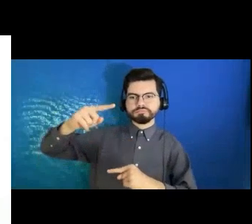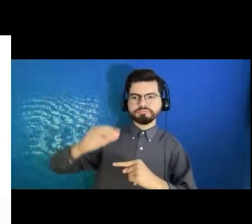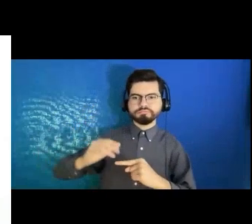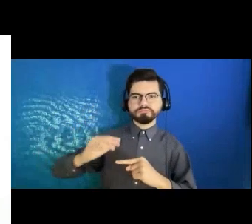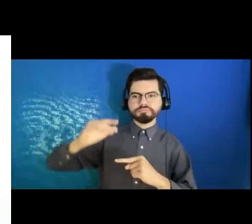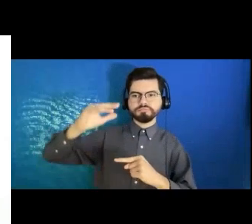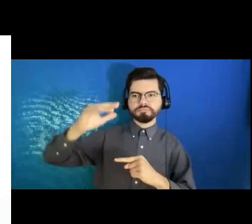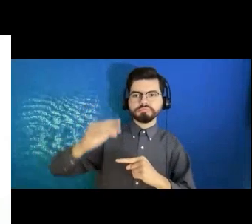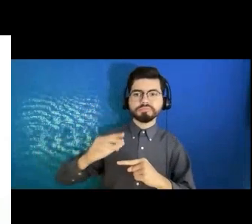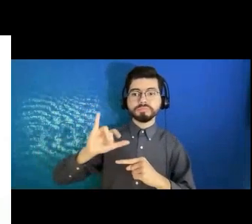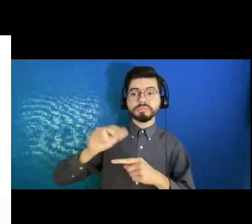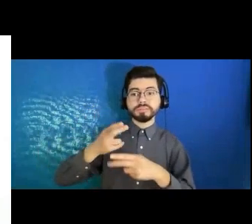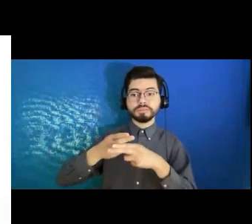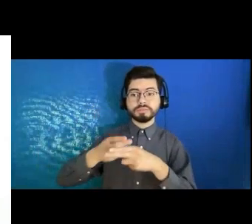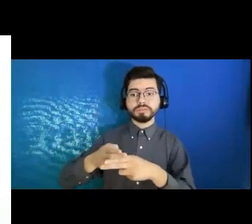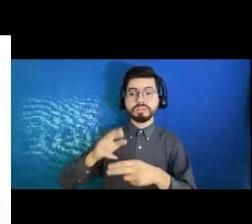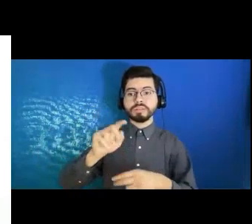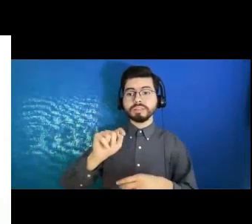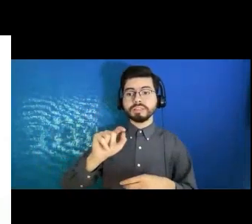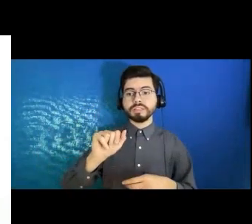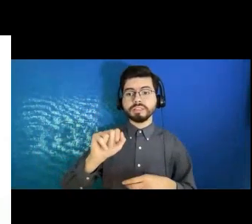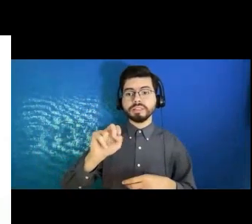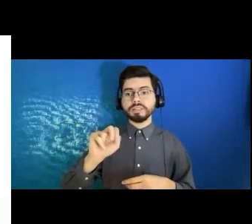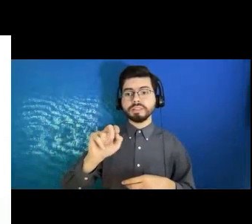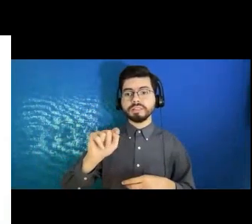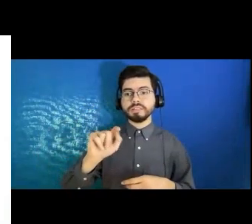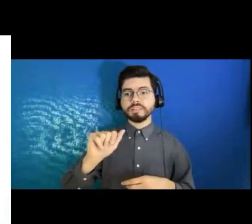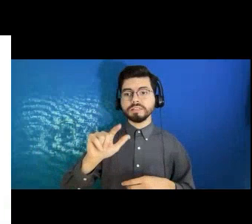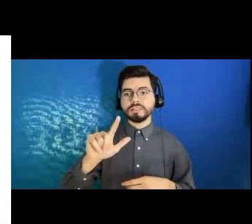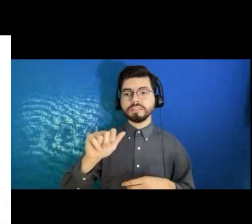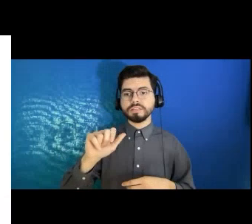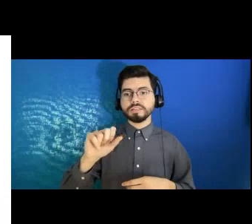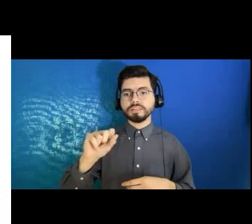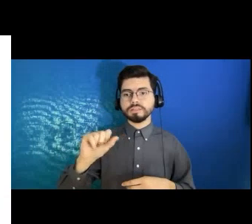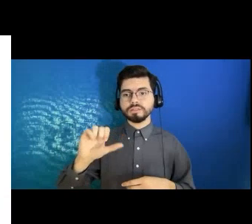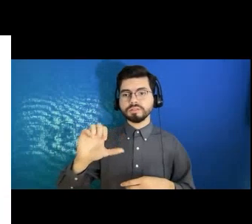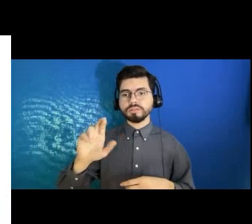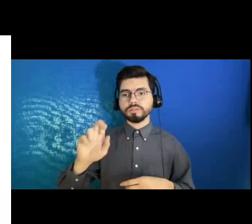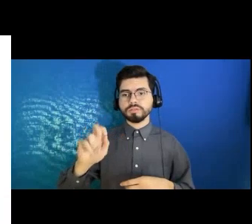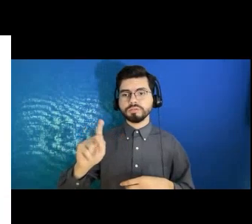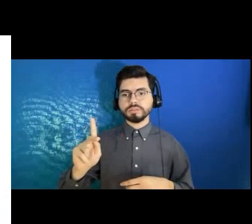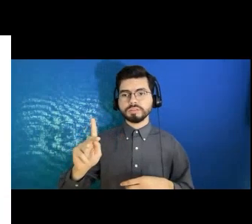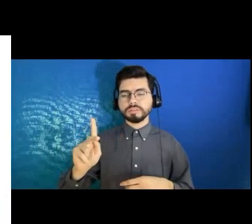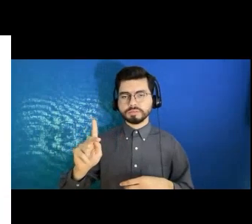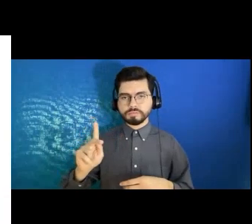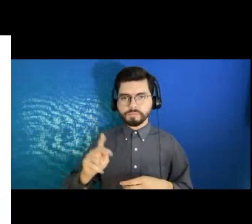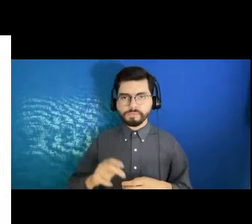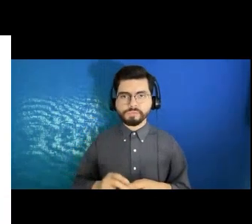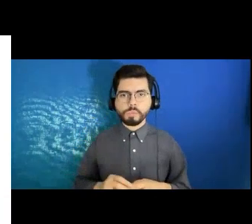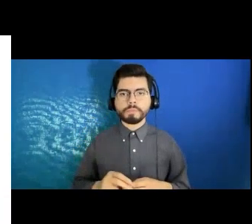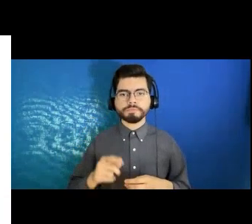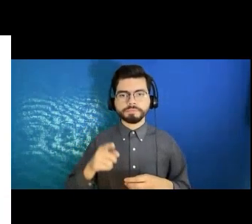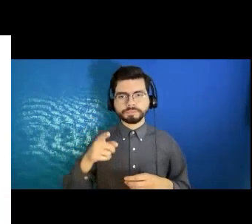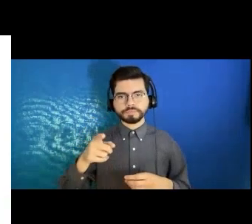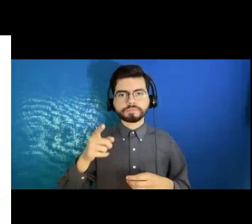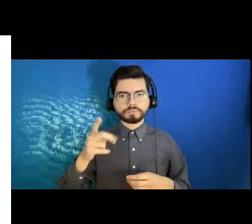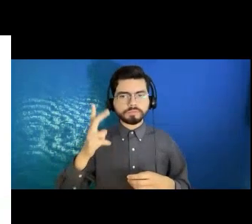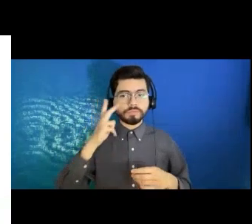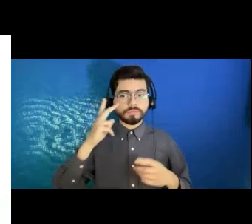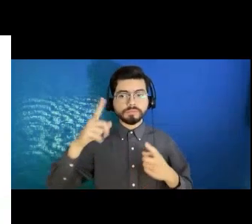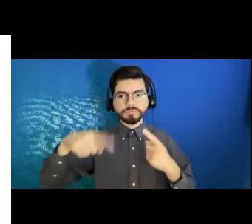Tantalus Creek. So that's this one right here. But they also have them in, you can see them all here